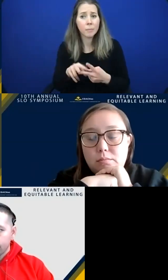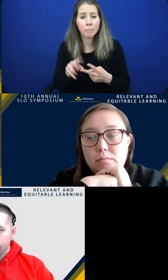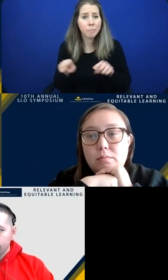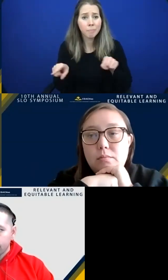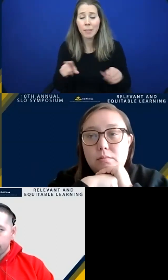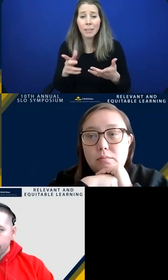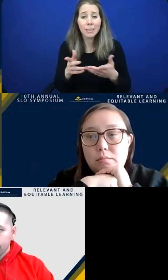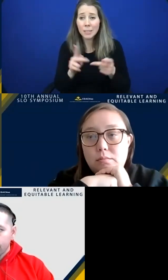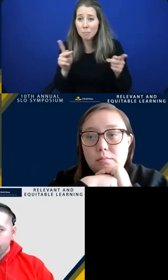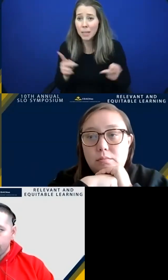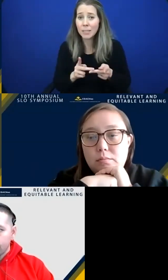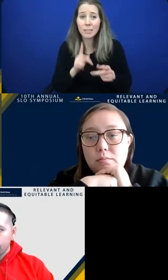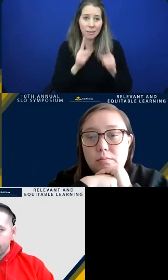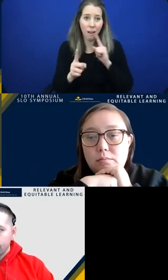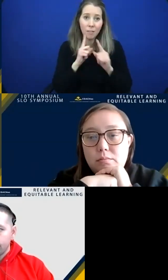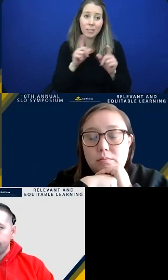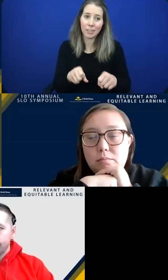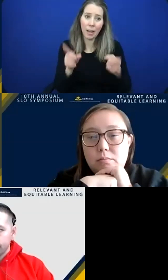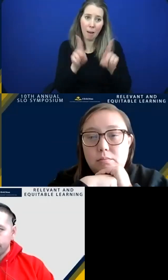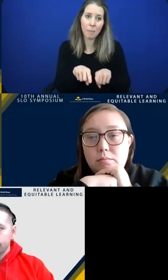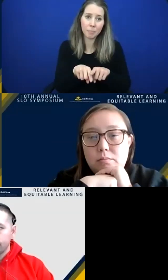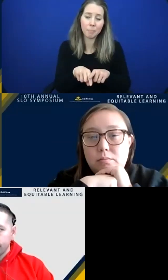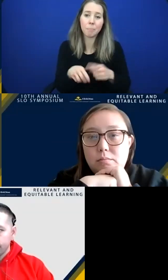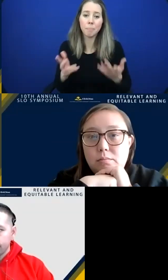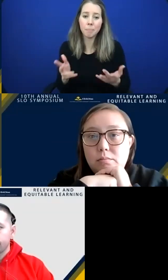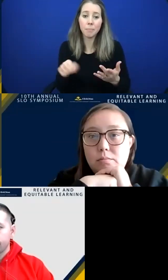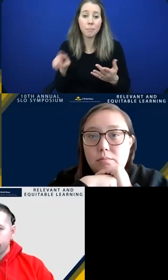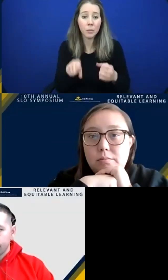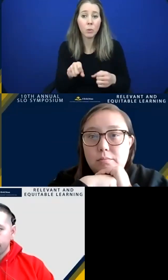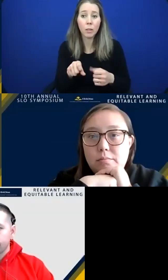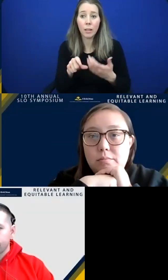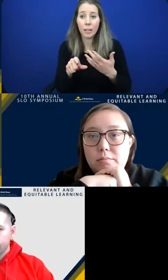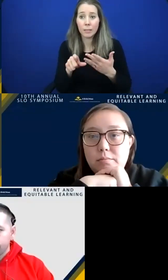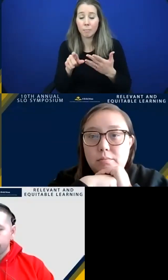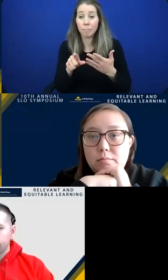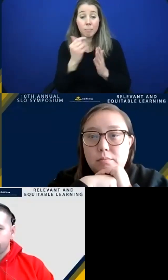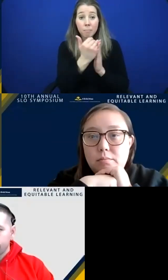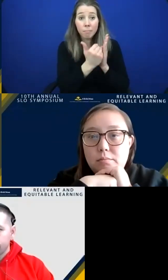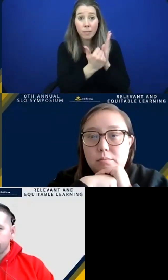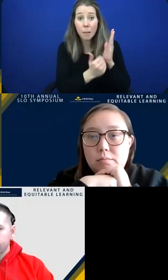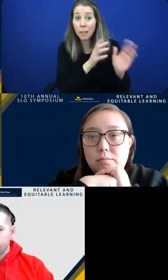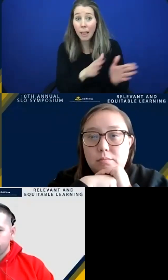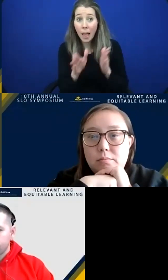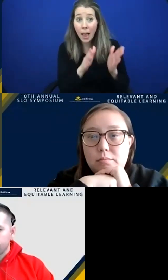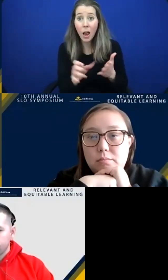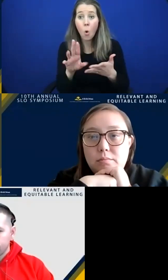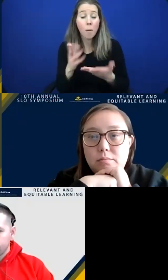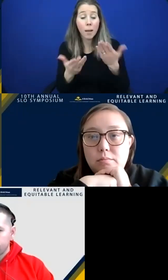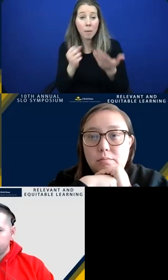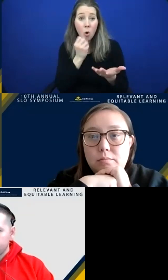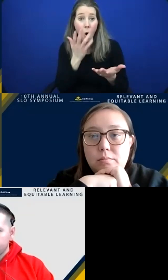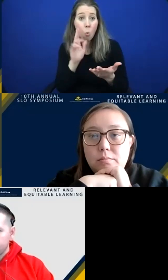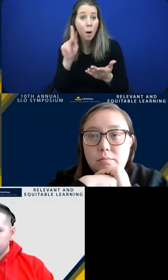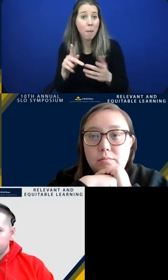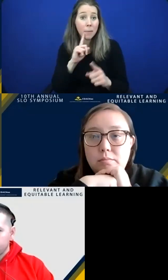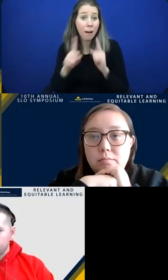spaces where those conversations can happen. And you can agendize them. They can be part of a warm-up conversation where